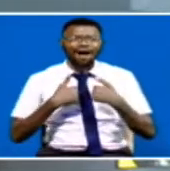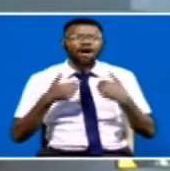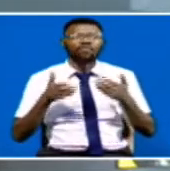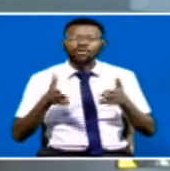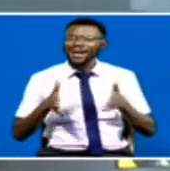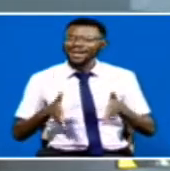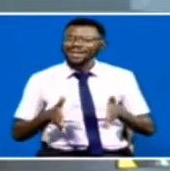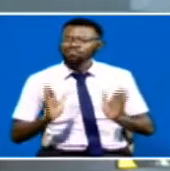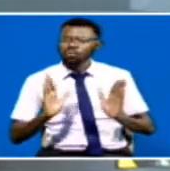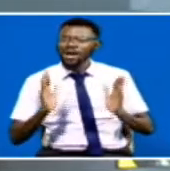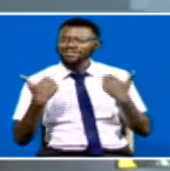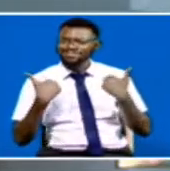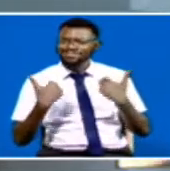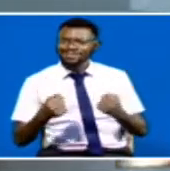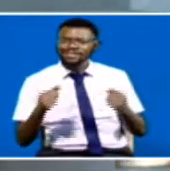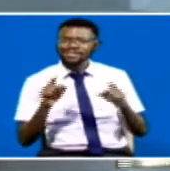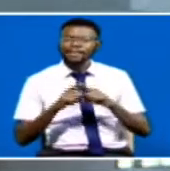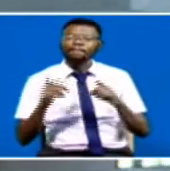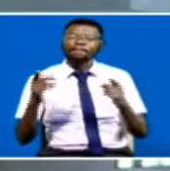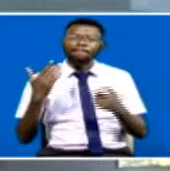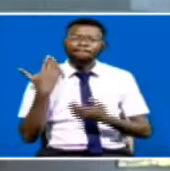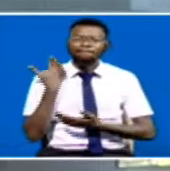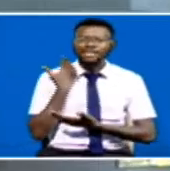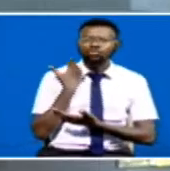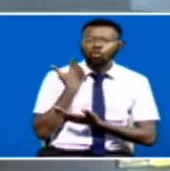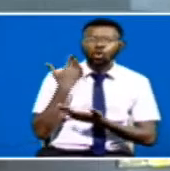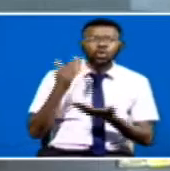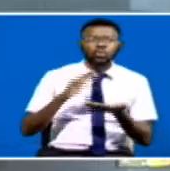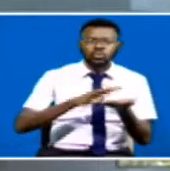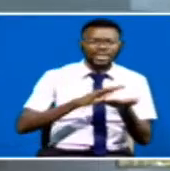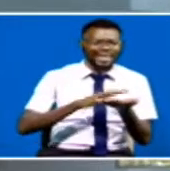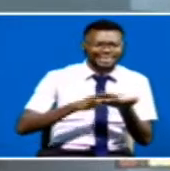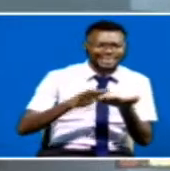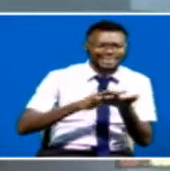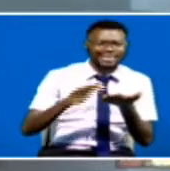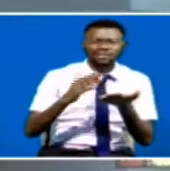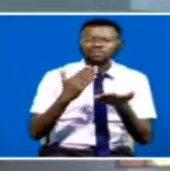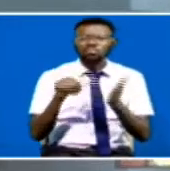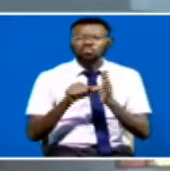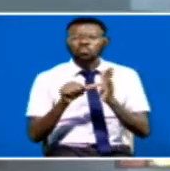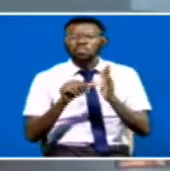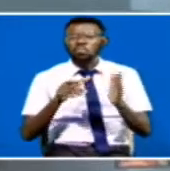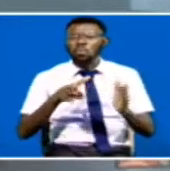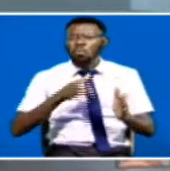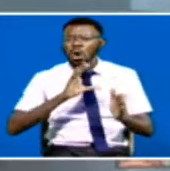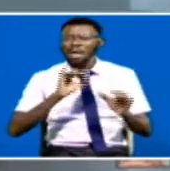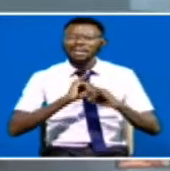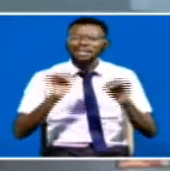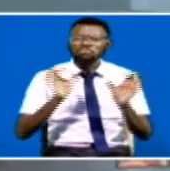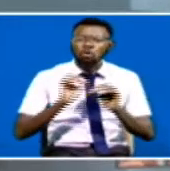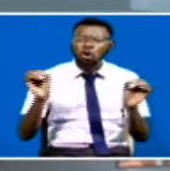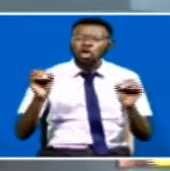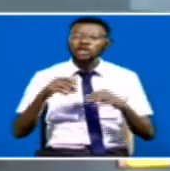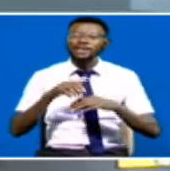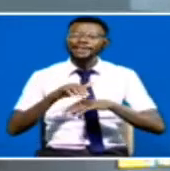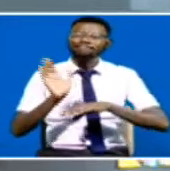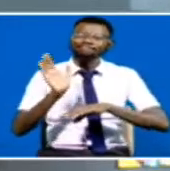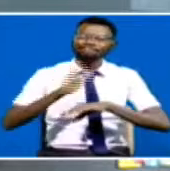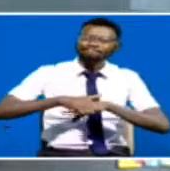and menstrual hygiene, coupled with a lack of clean water and the absence of sanitary pads.